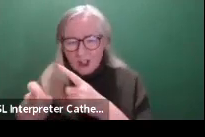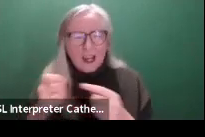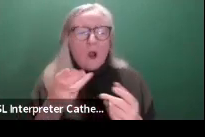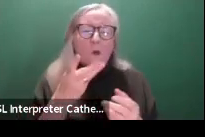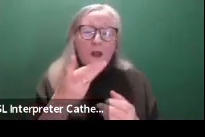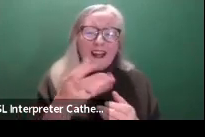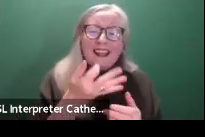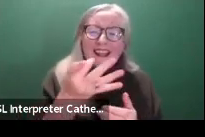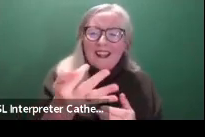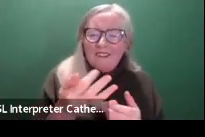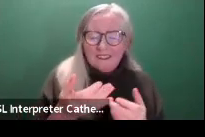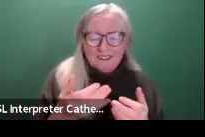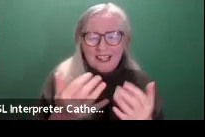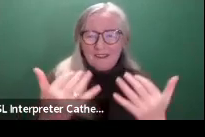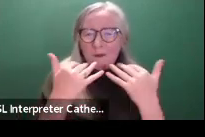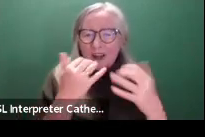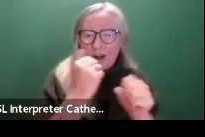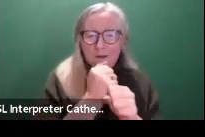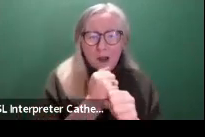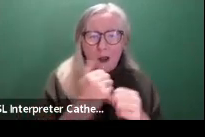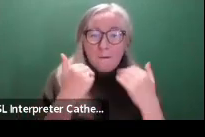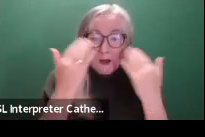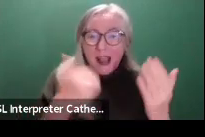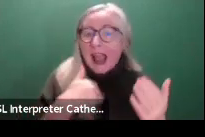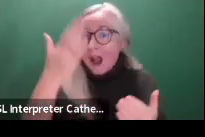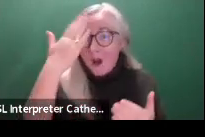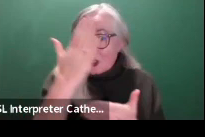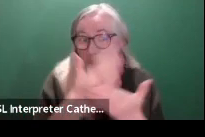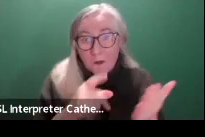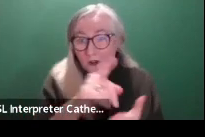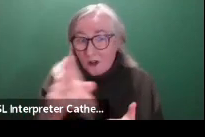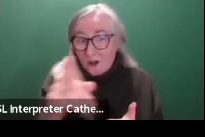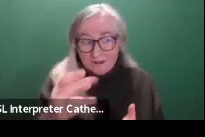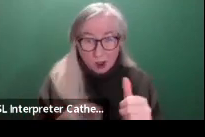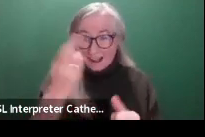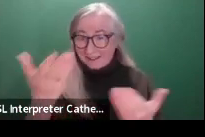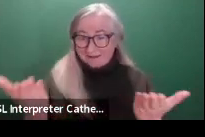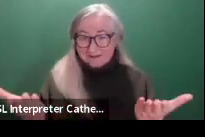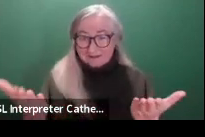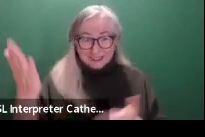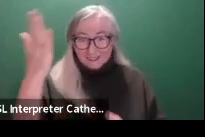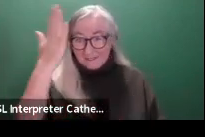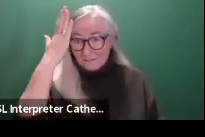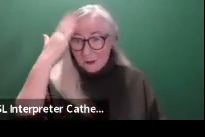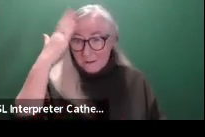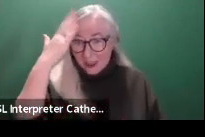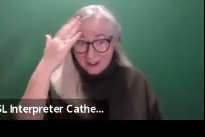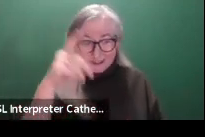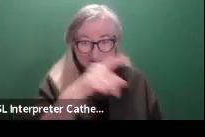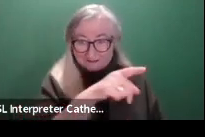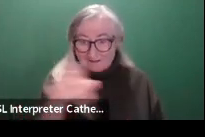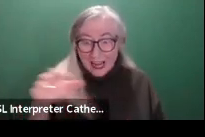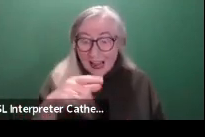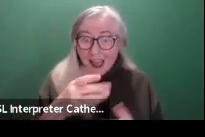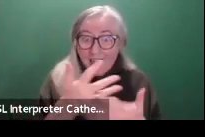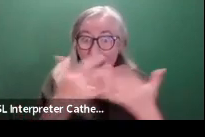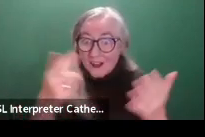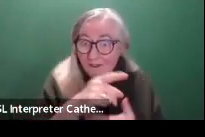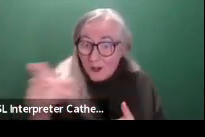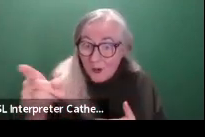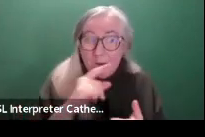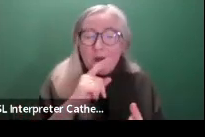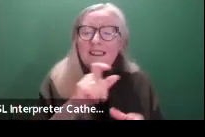and I appreciate that this might be familiar information for some of you, maybe even for a lot of you, I don't know, but I think it's still